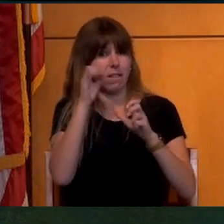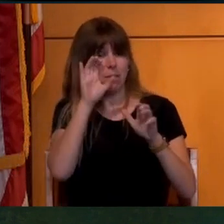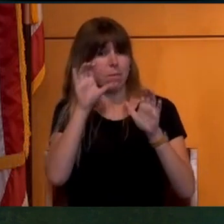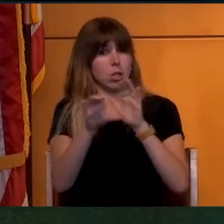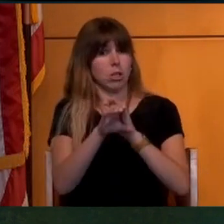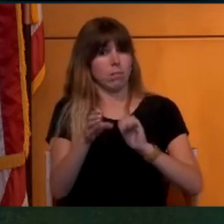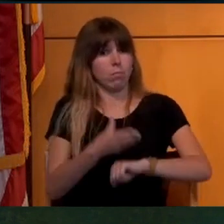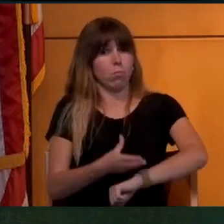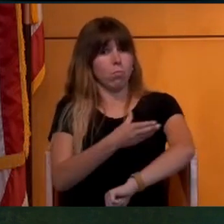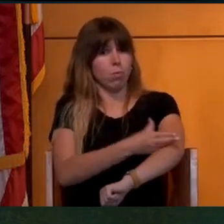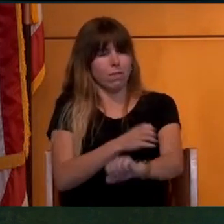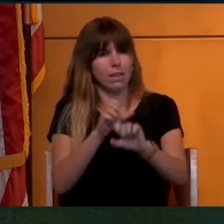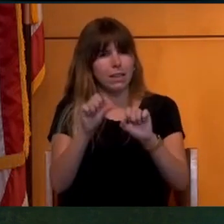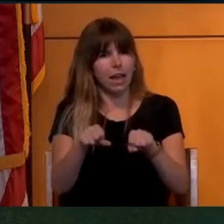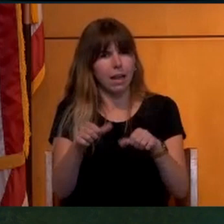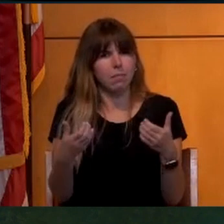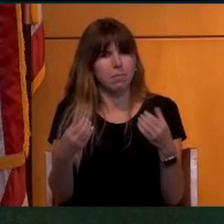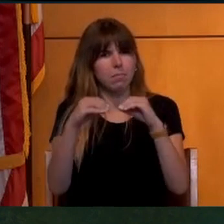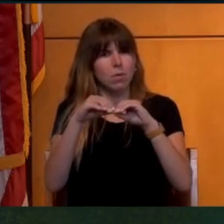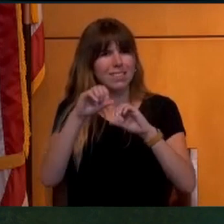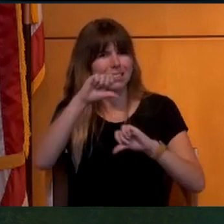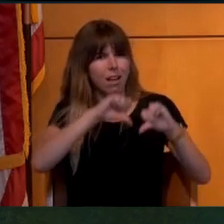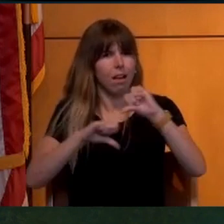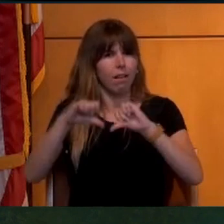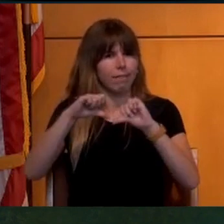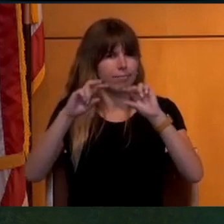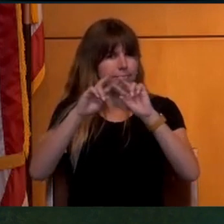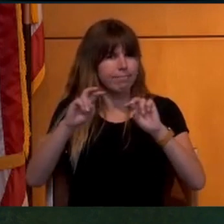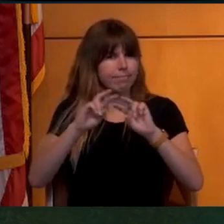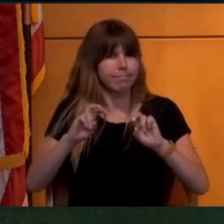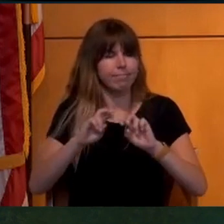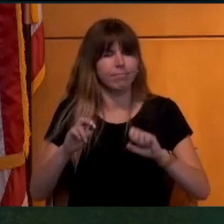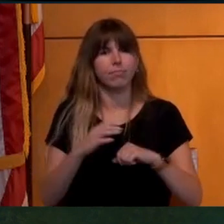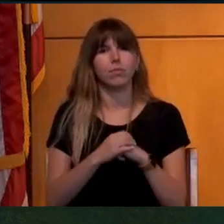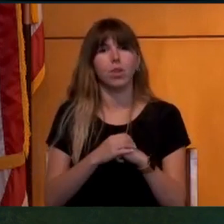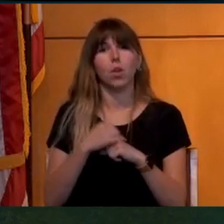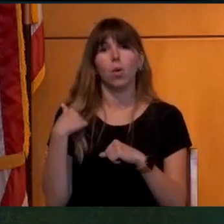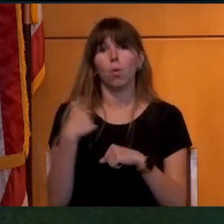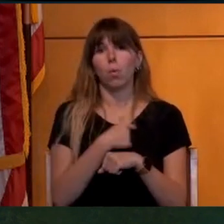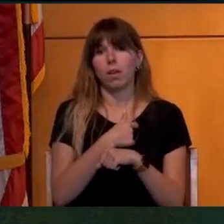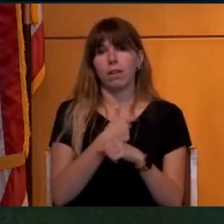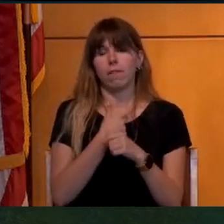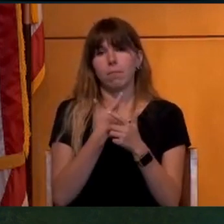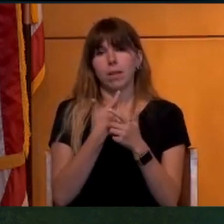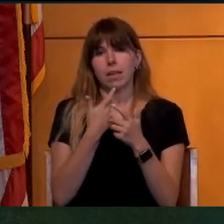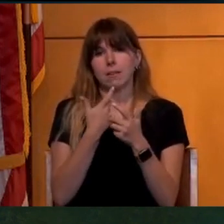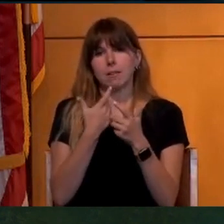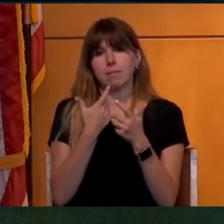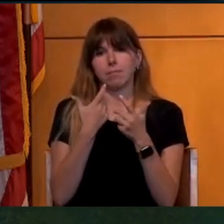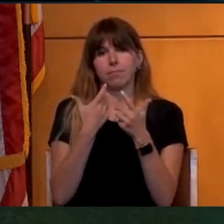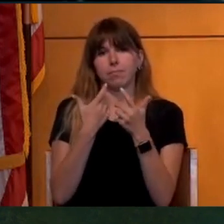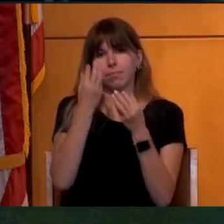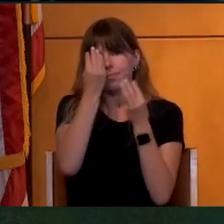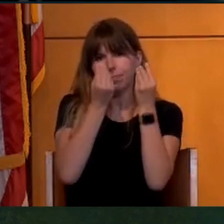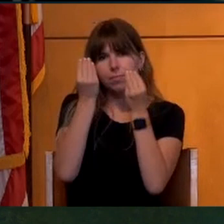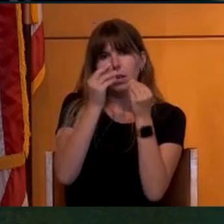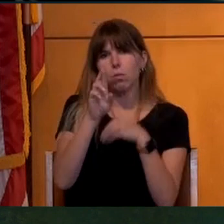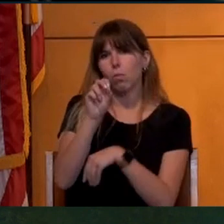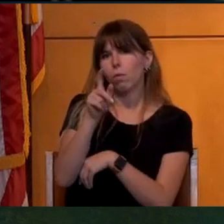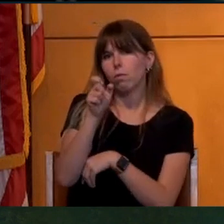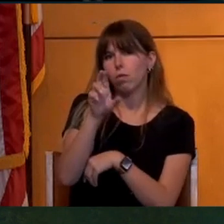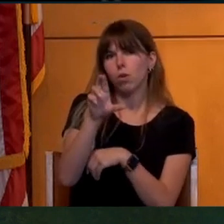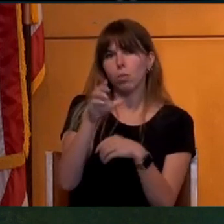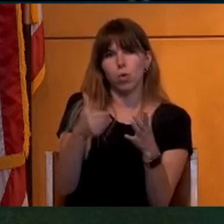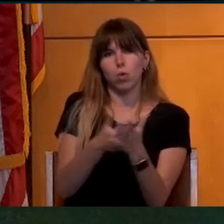more recently than even that, we've really taken a look at the Rover Inertial Measurement Unit, the IMU, with one of our new science co-Is,